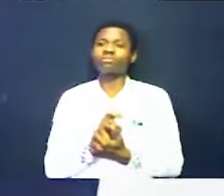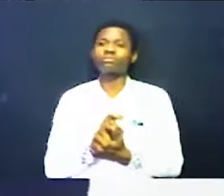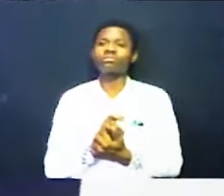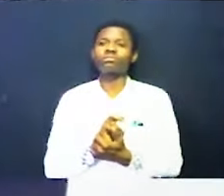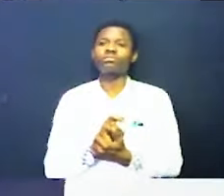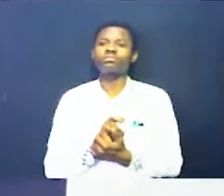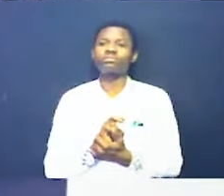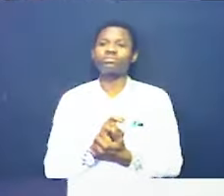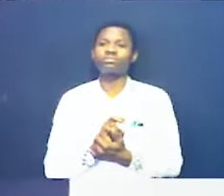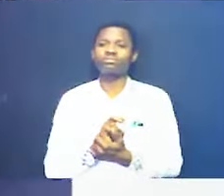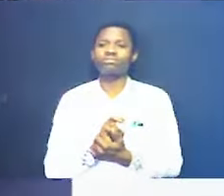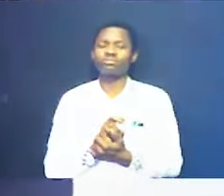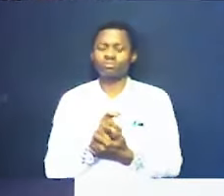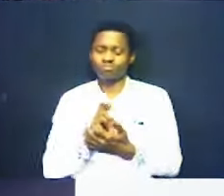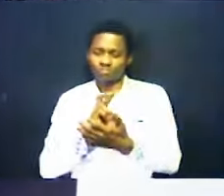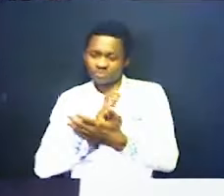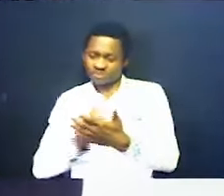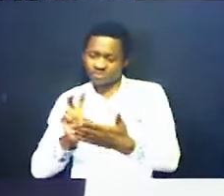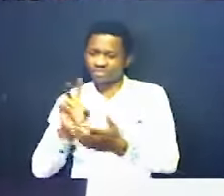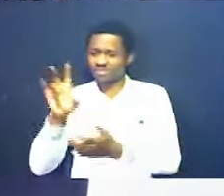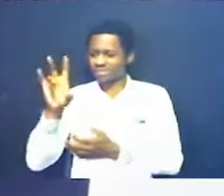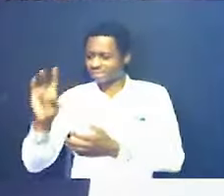12. From